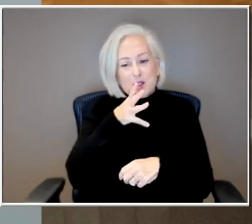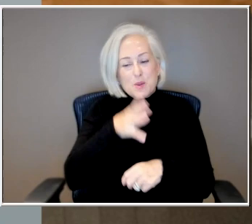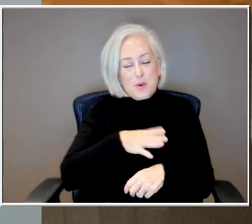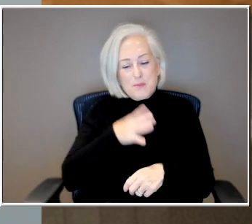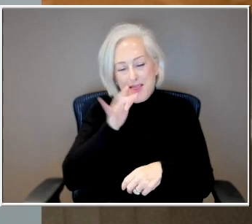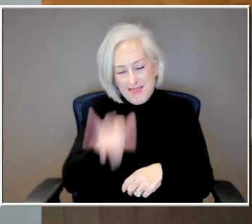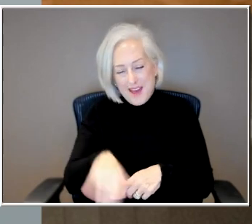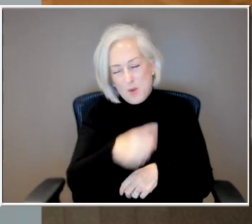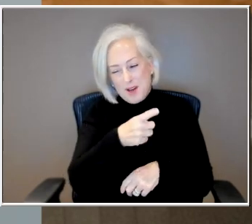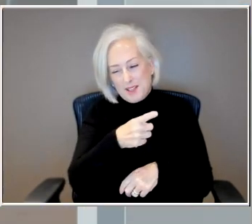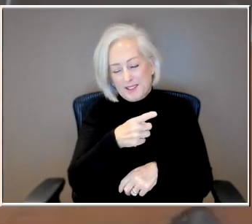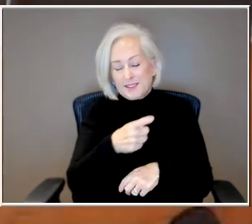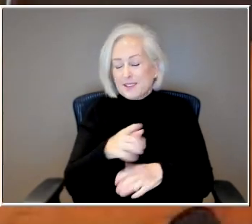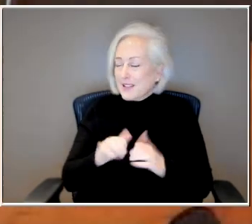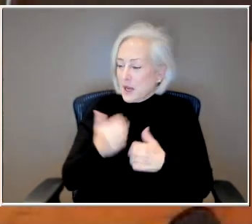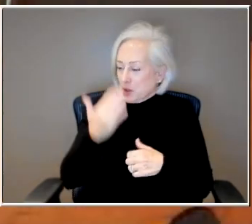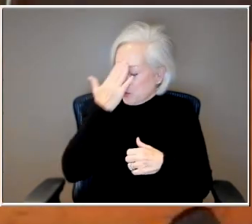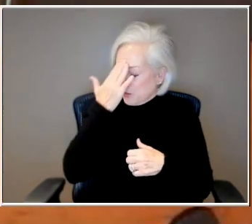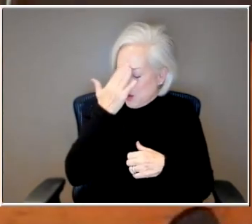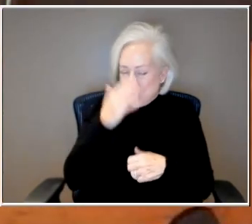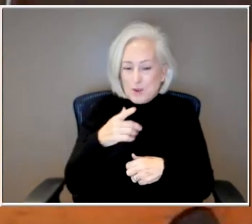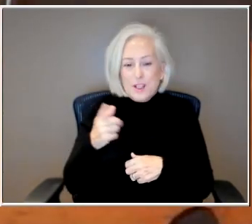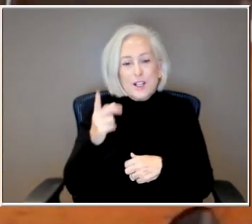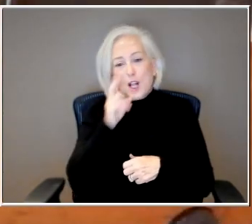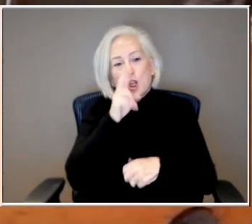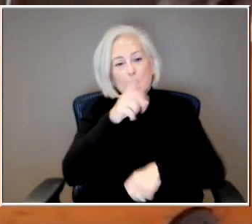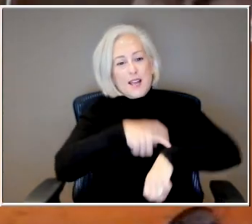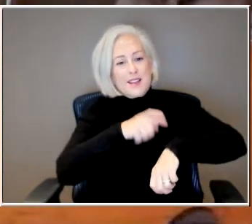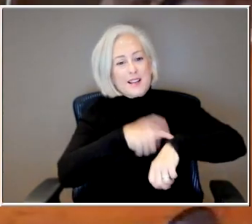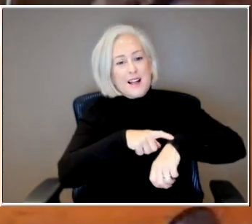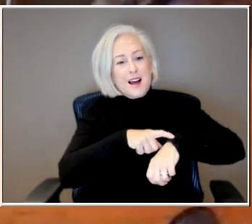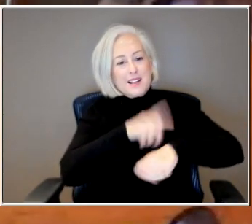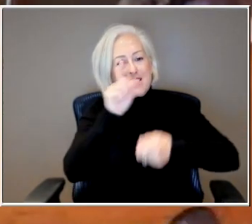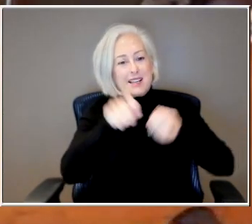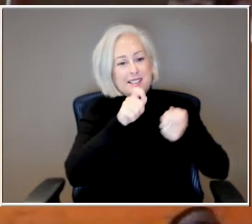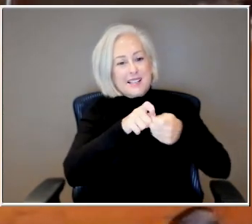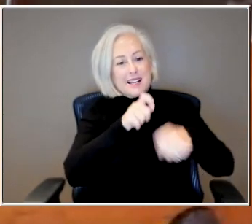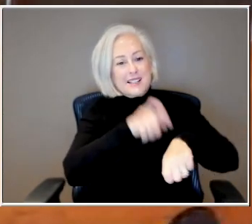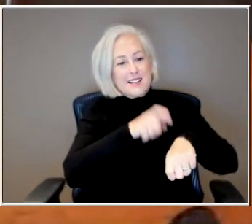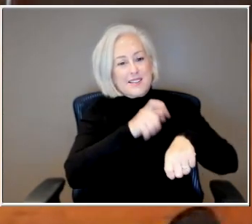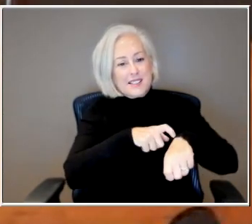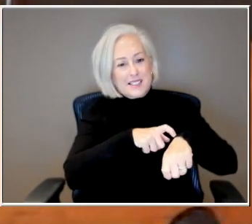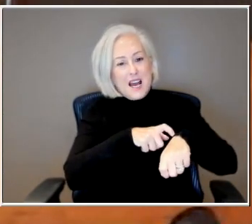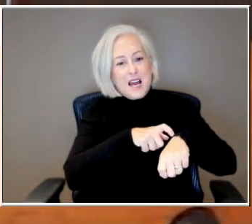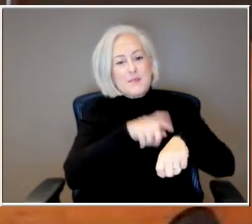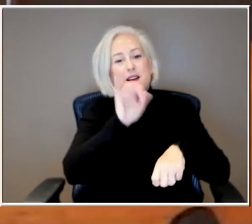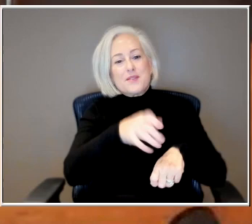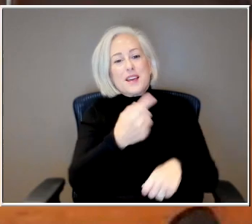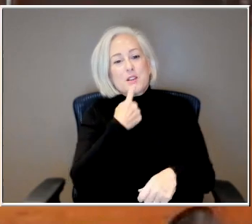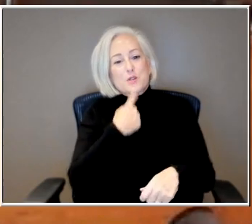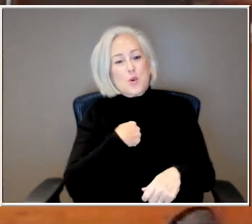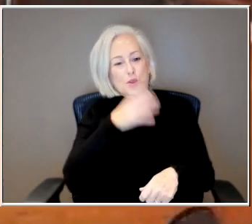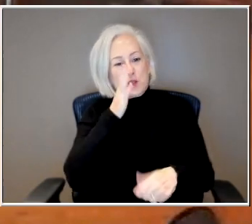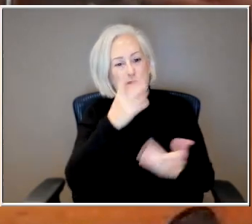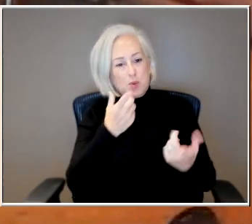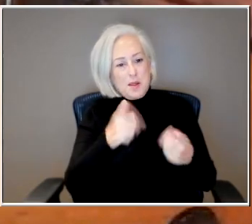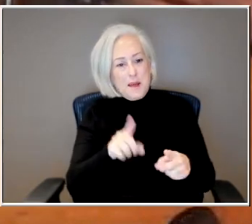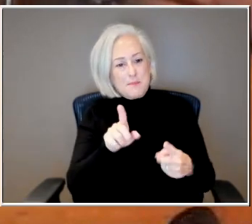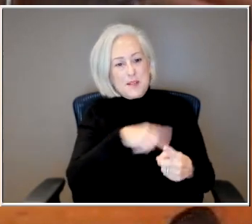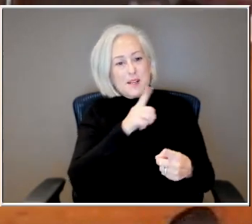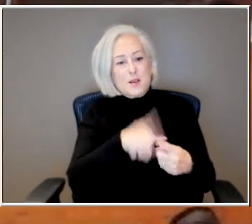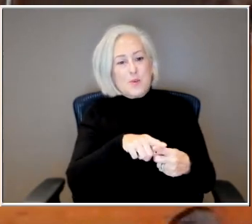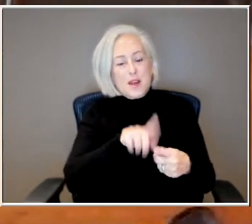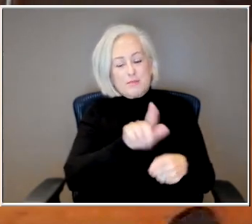I said, how do you know? And he said, because look at the clock. He said, it's almost exactly the time frame they told us it would be when it was going to be Dad's